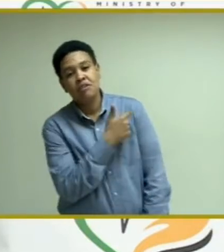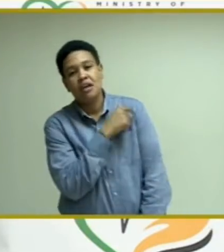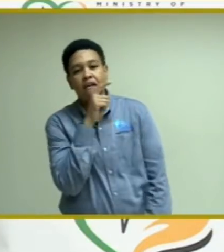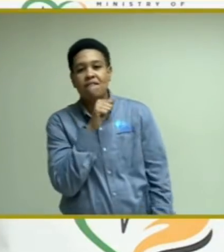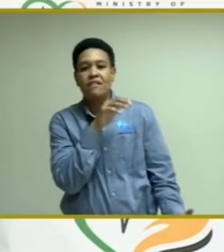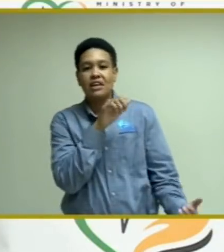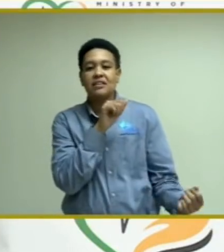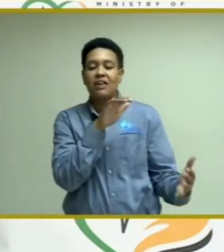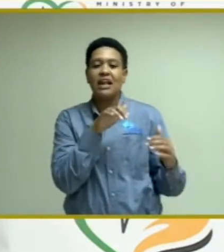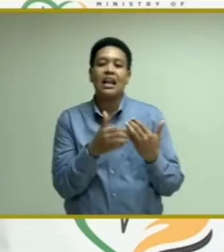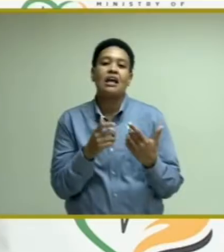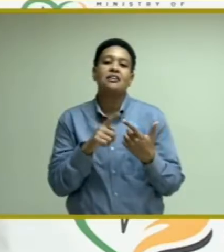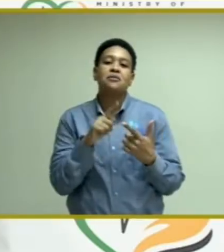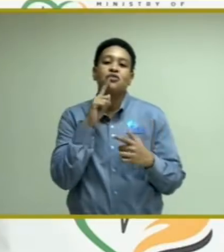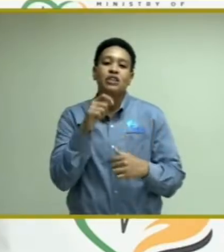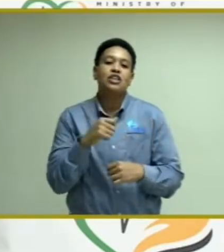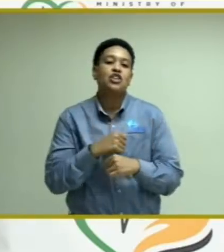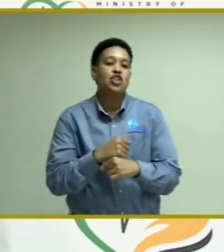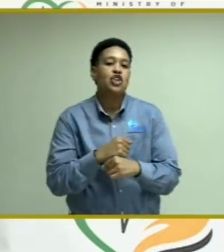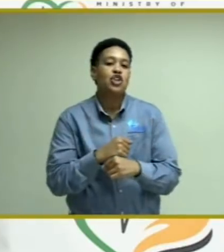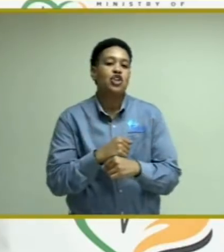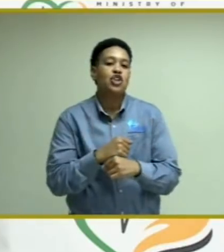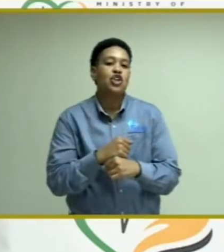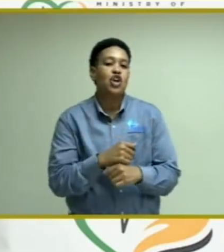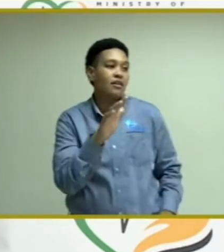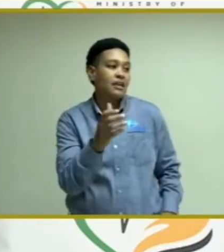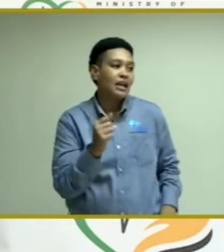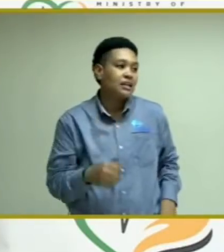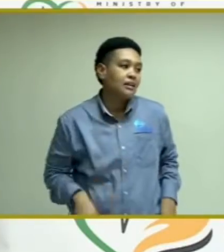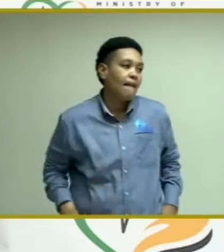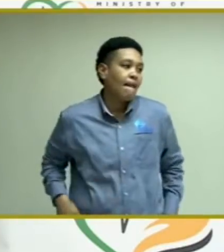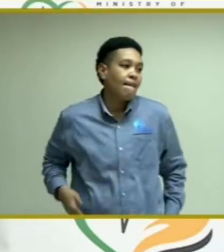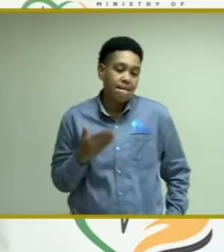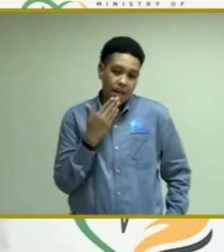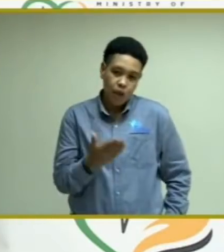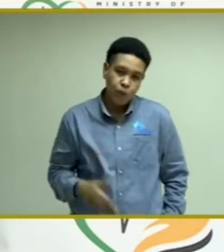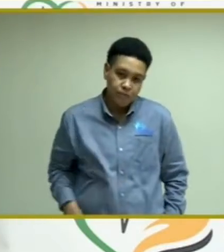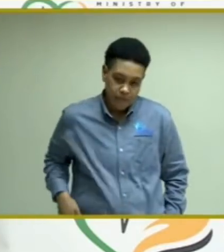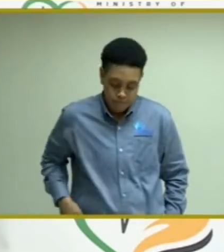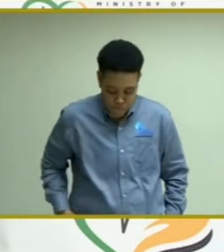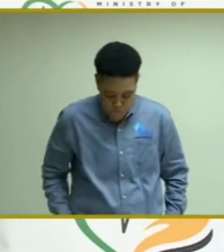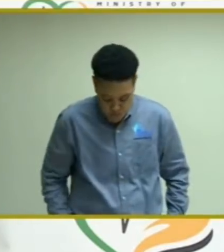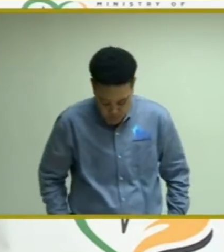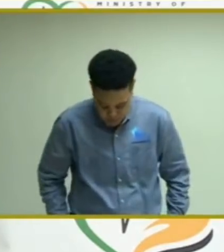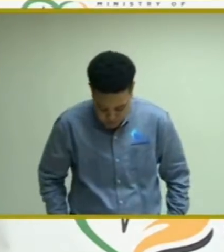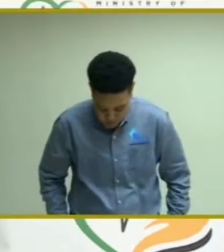face-to-face classes and to secure them for that. Thank you.